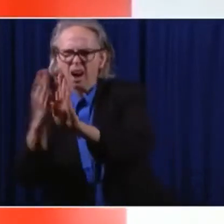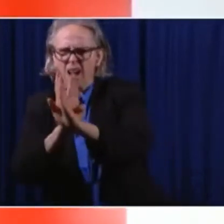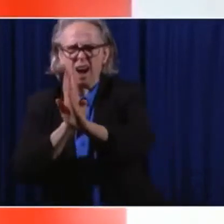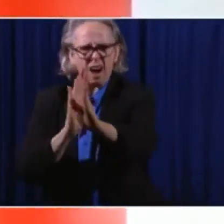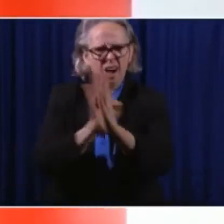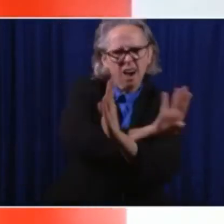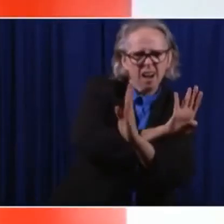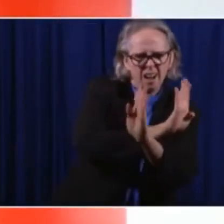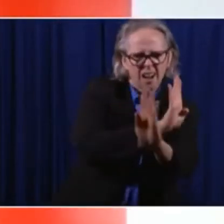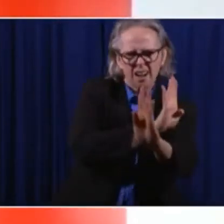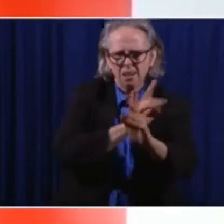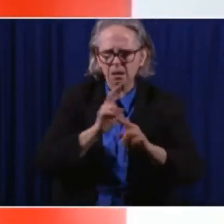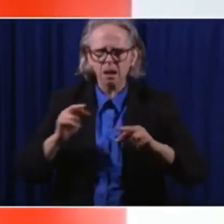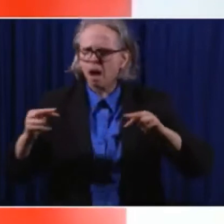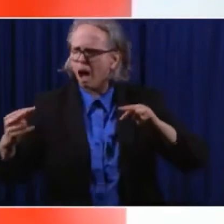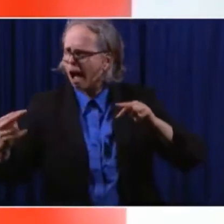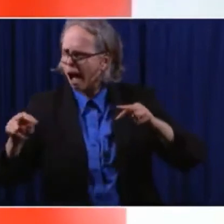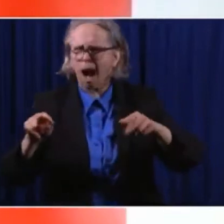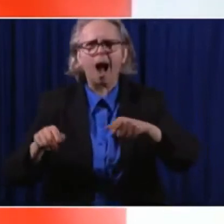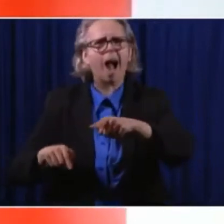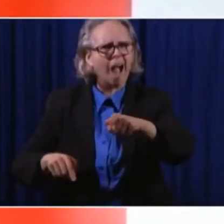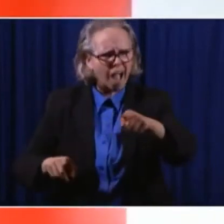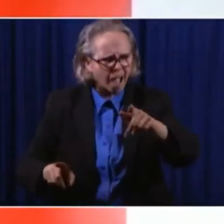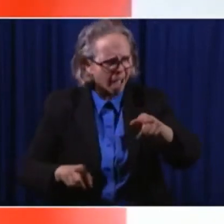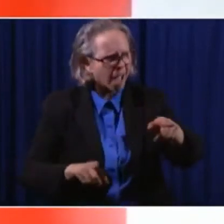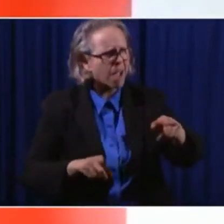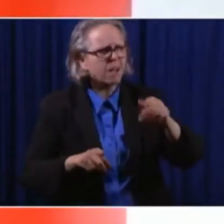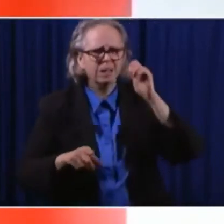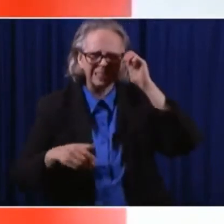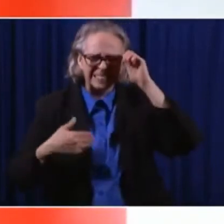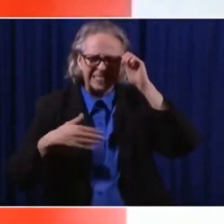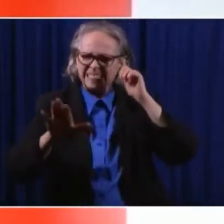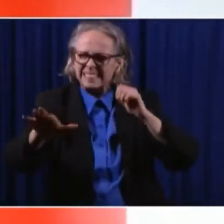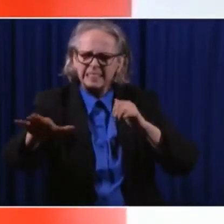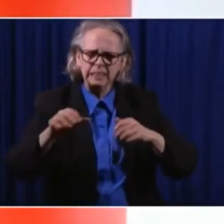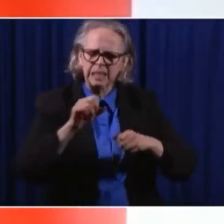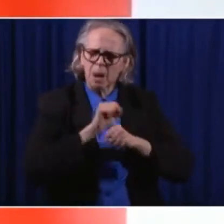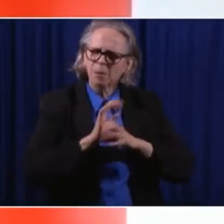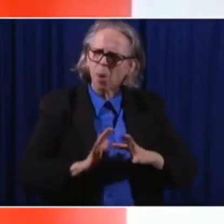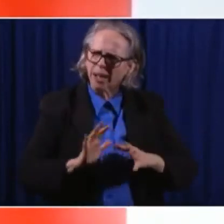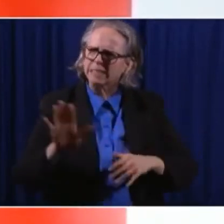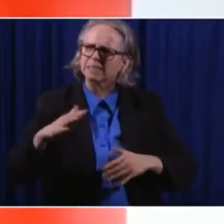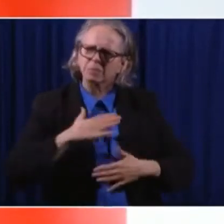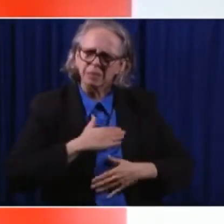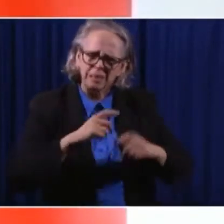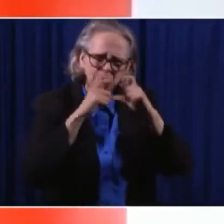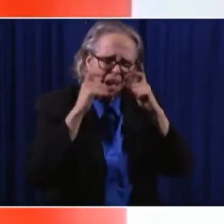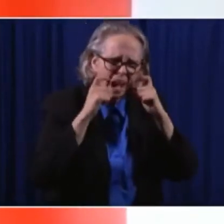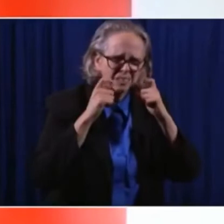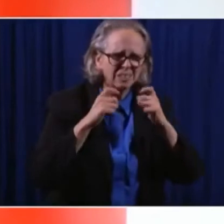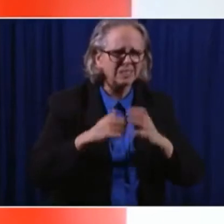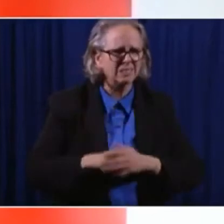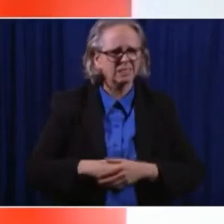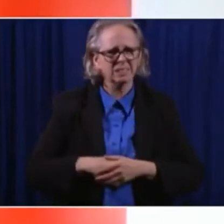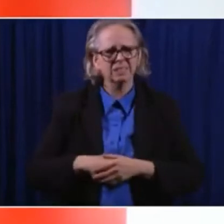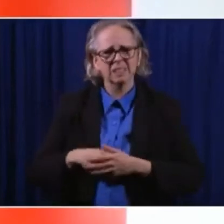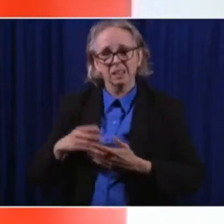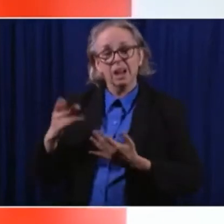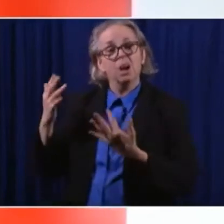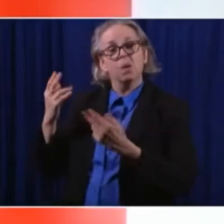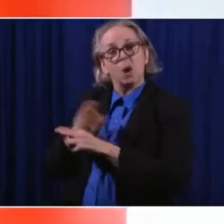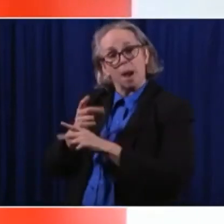industry. They make sure that their employees are wearing their mask and the guests are wearing masks until they sit down to eat. And I even saw over the